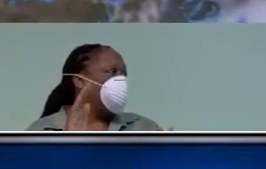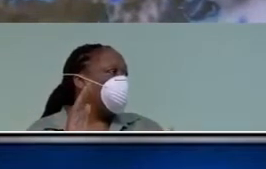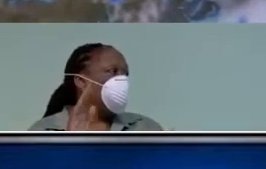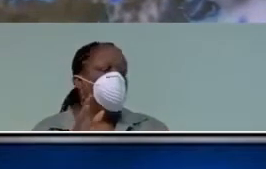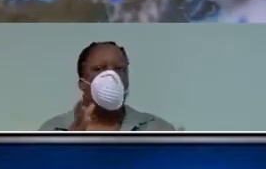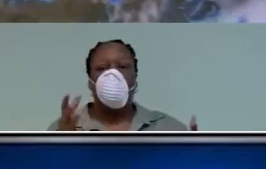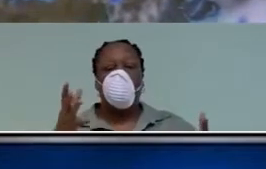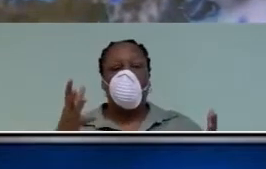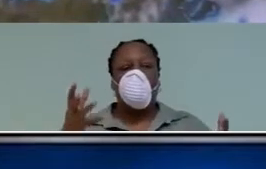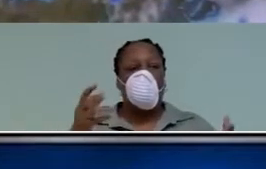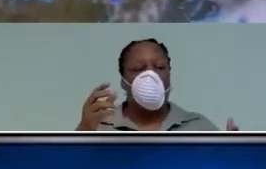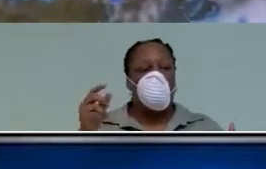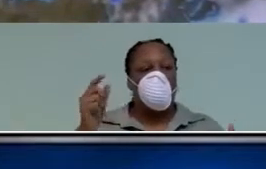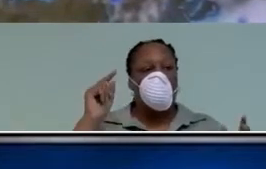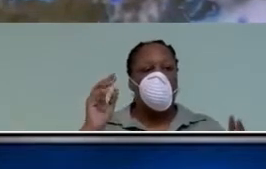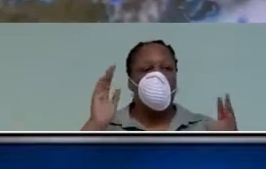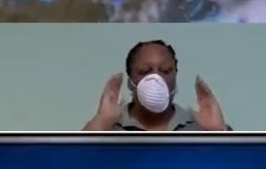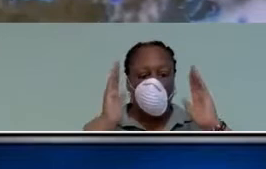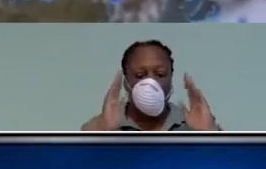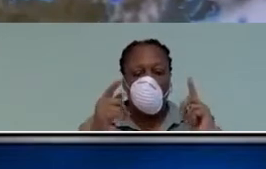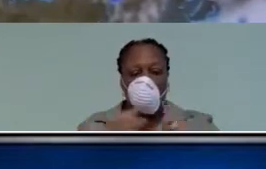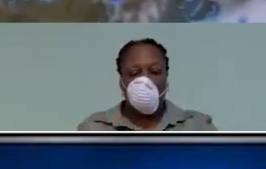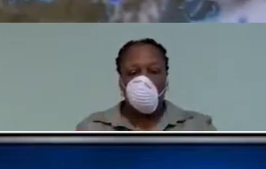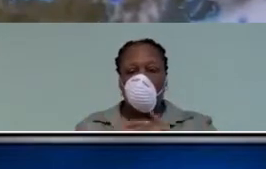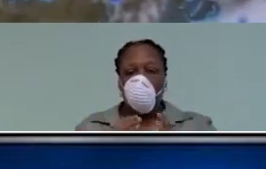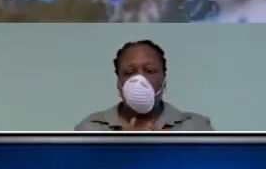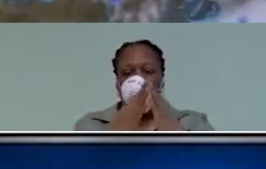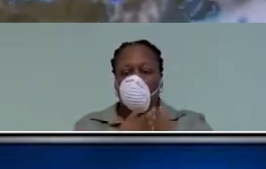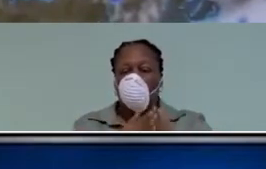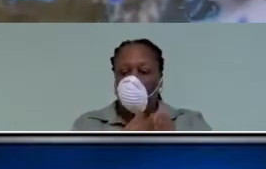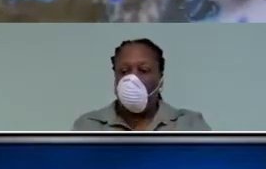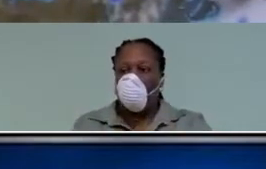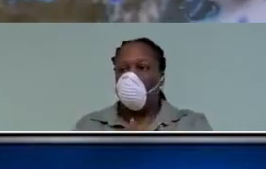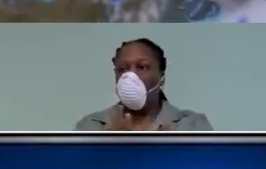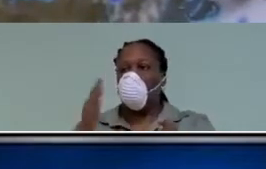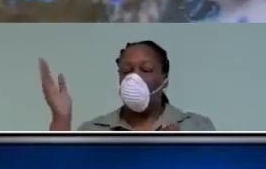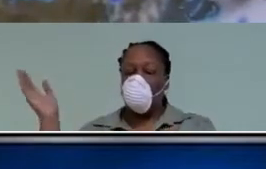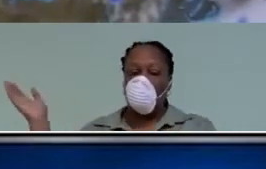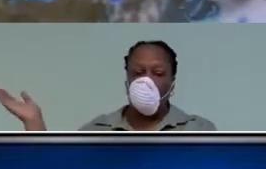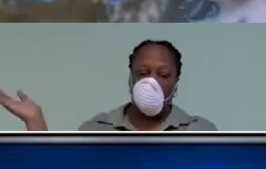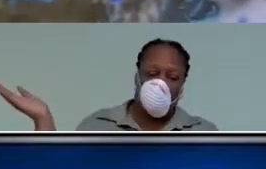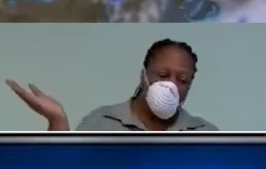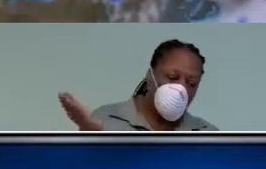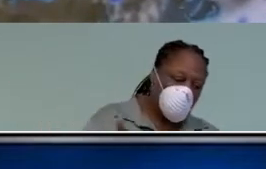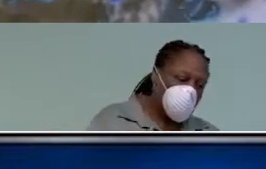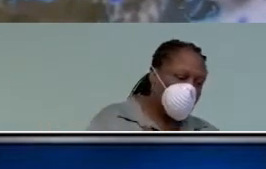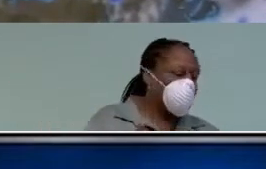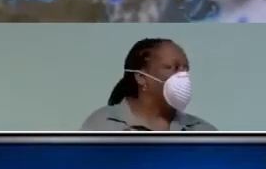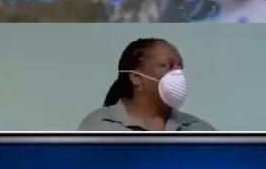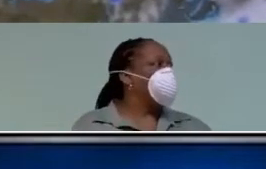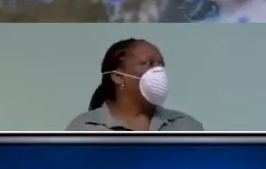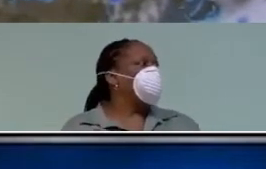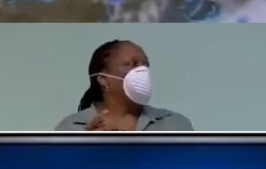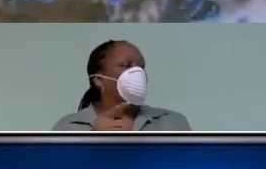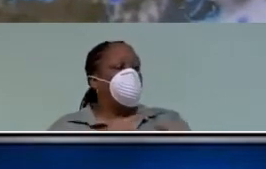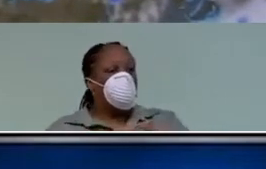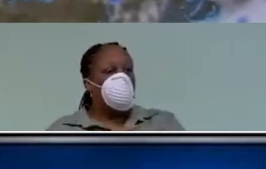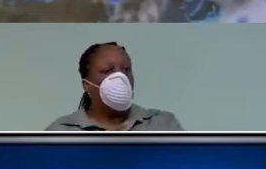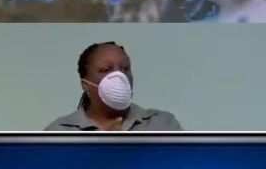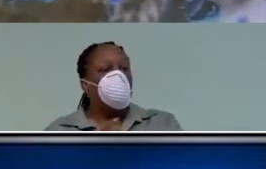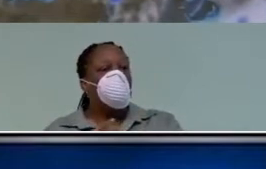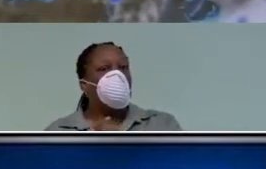port, unstuff those containers, and getting the shelves stocked. So what has happened is many of the retailers have